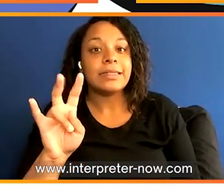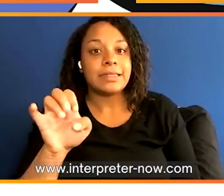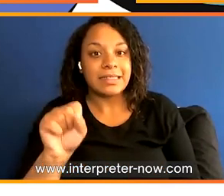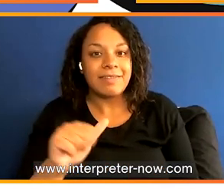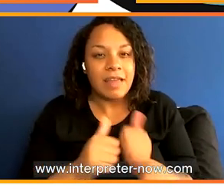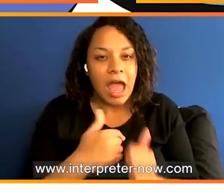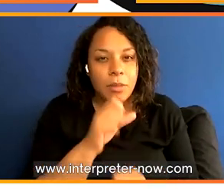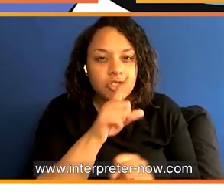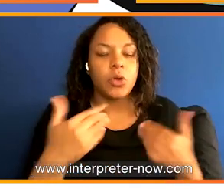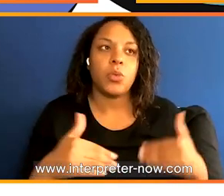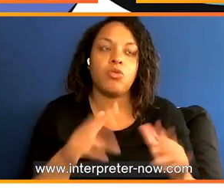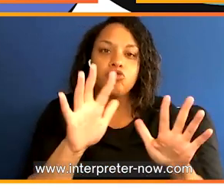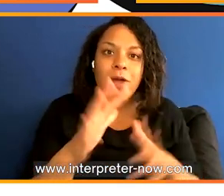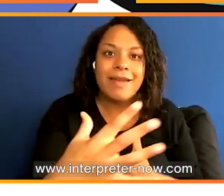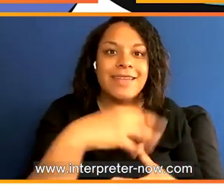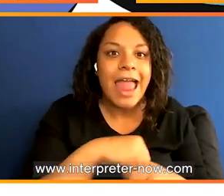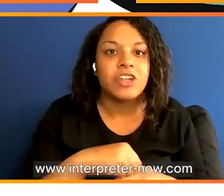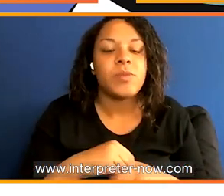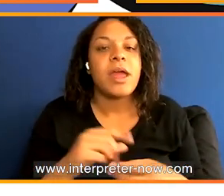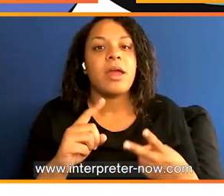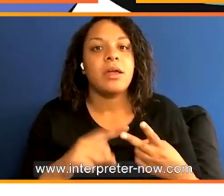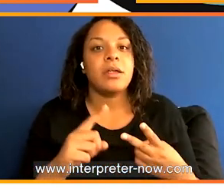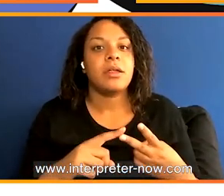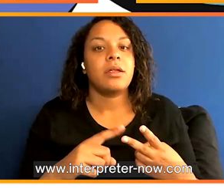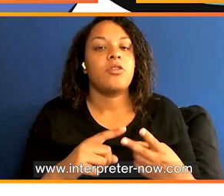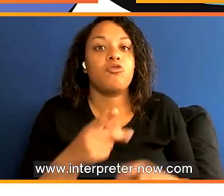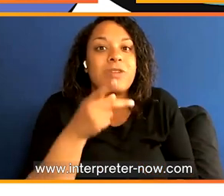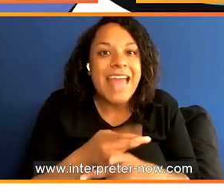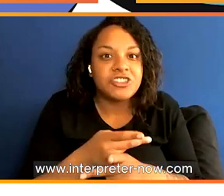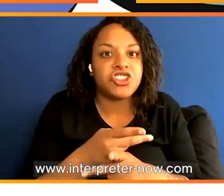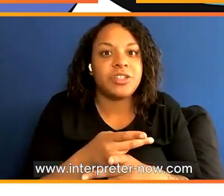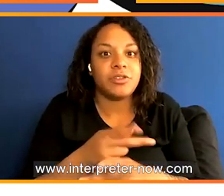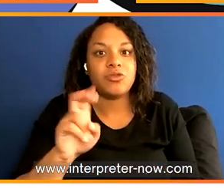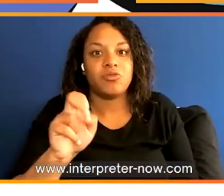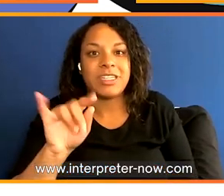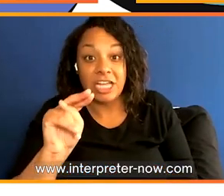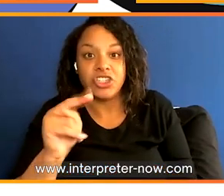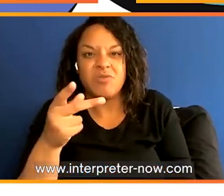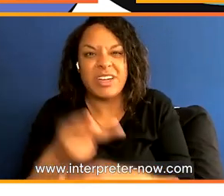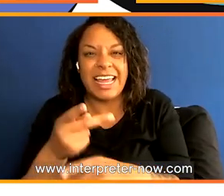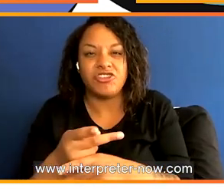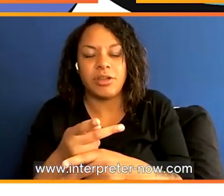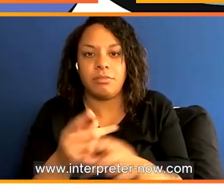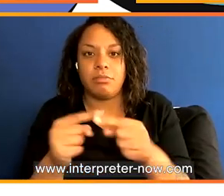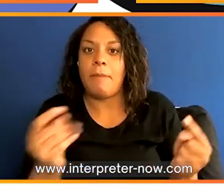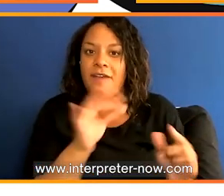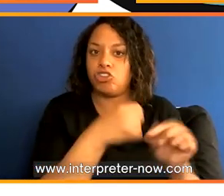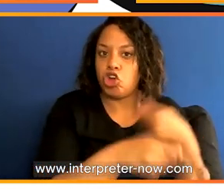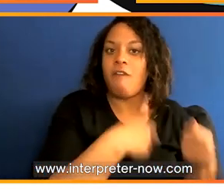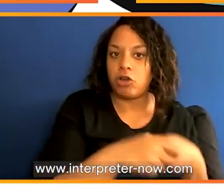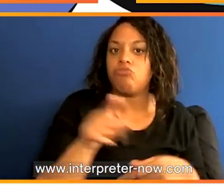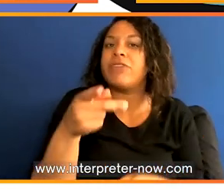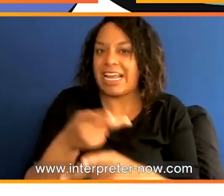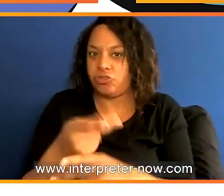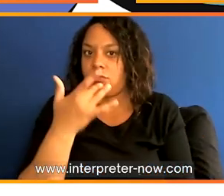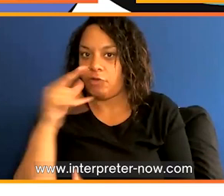for incentives, how do we ensure we have great engagement? How do we ensure that we have great